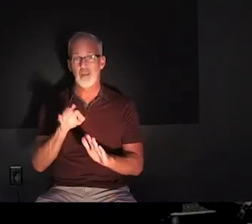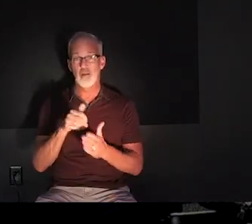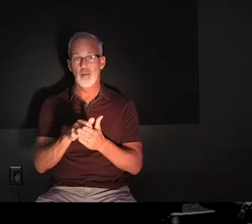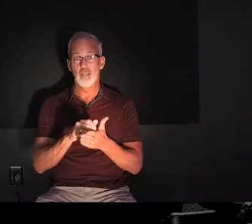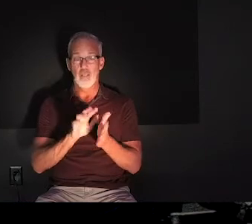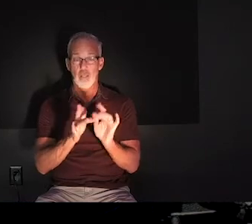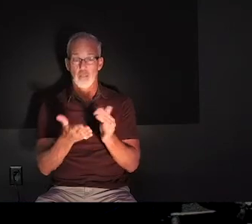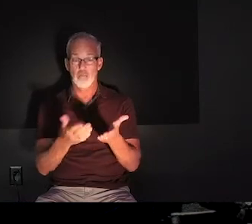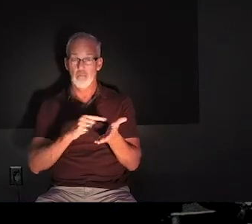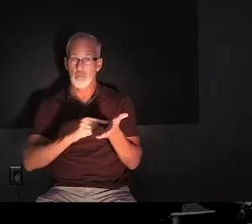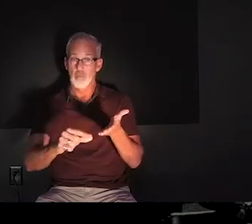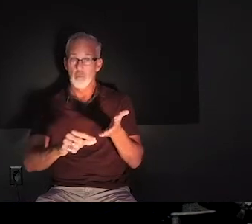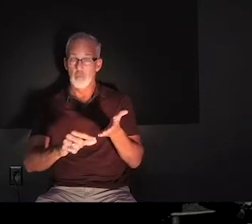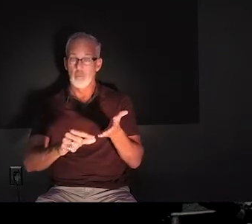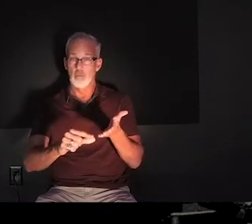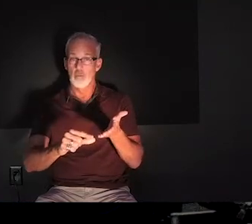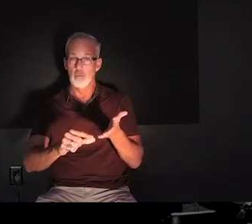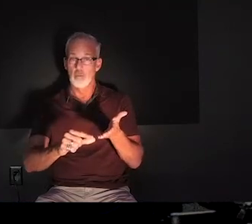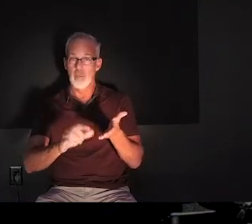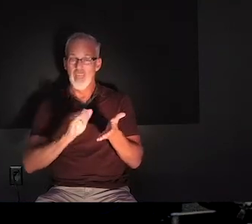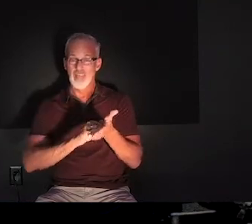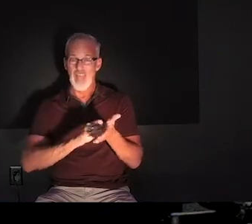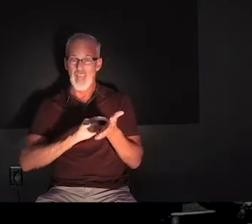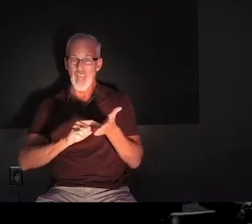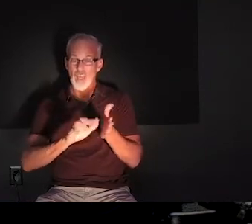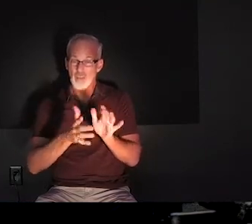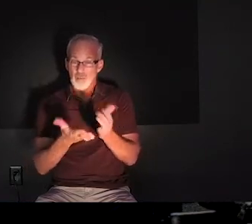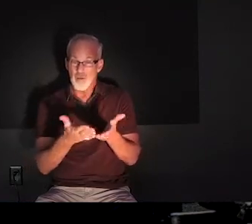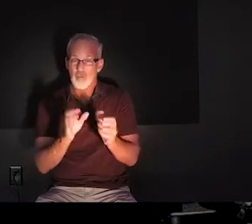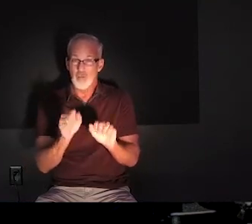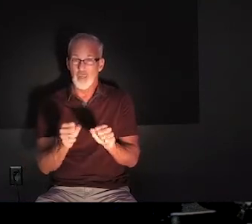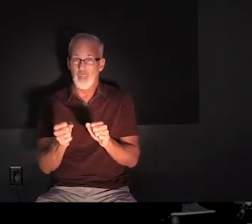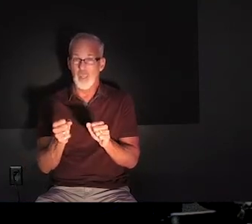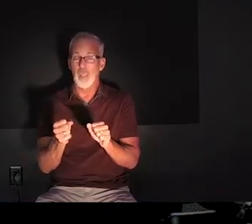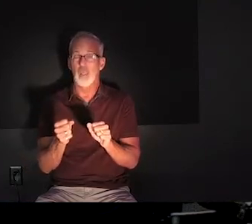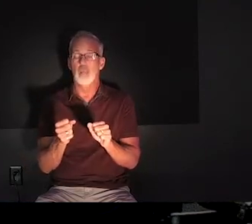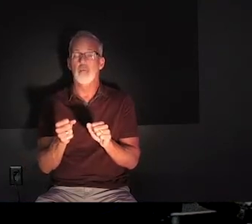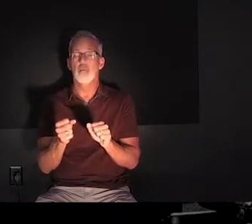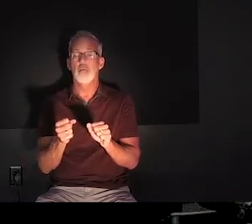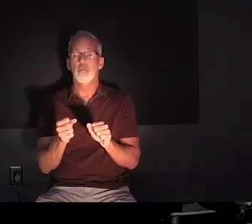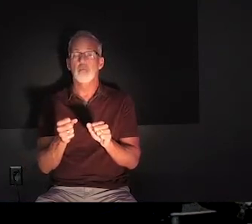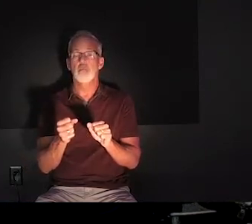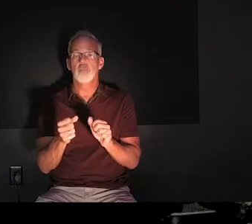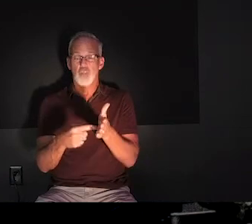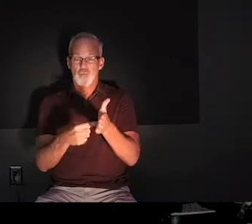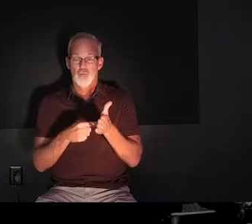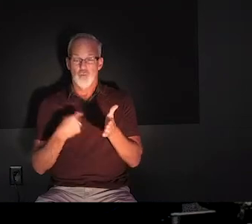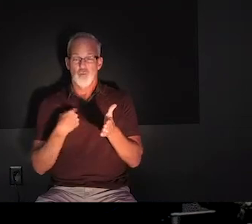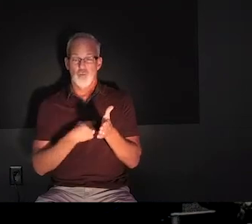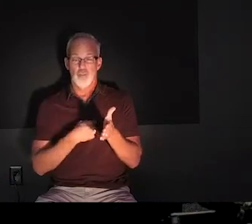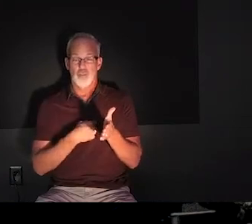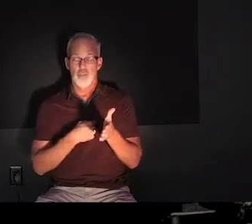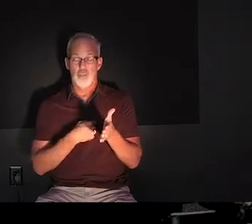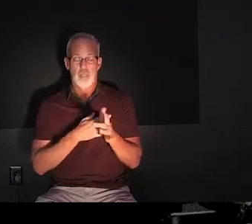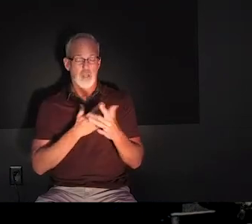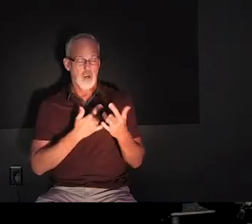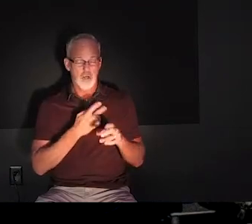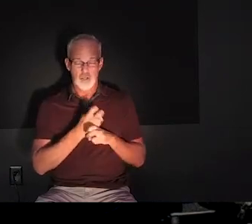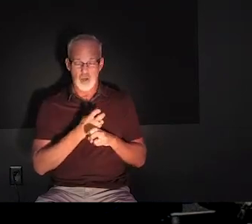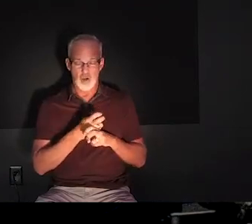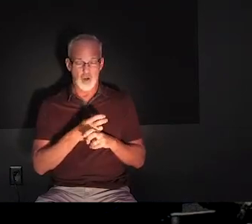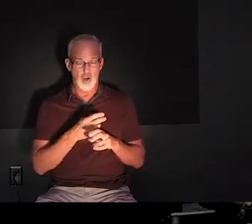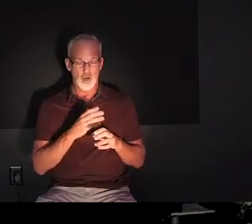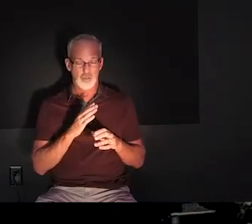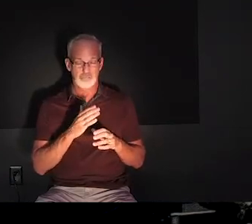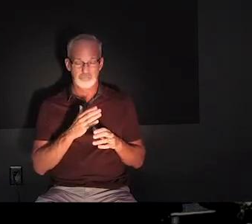the Scripture, that the Scripture can break through our hearts and our life.